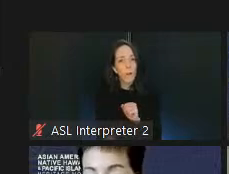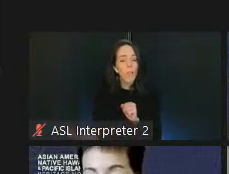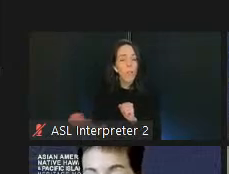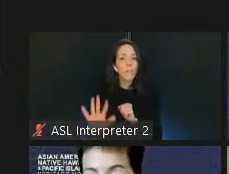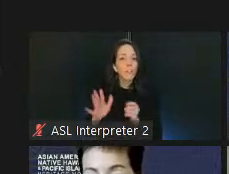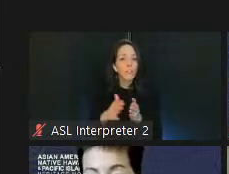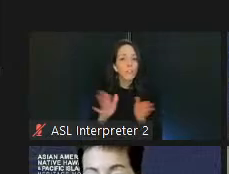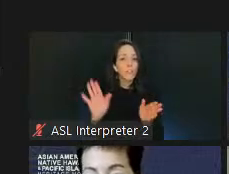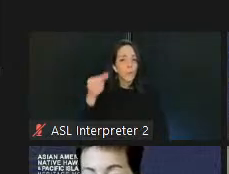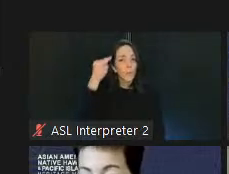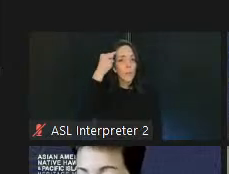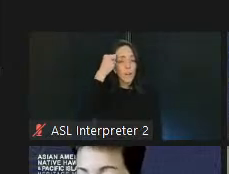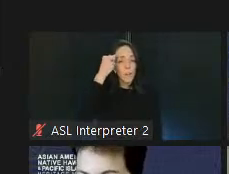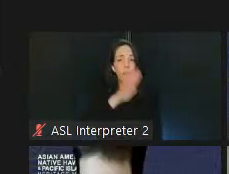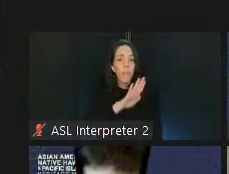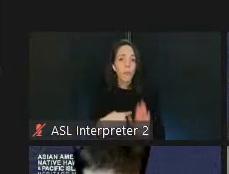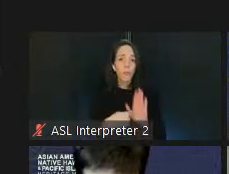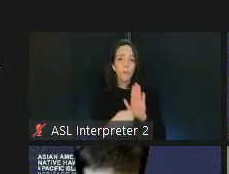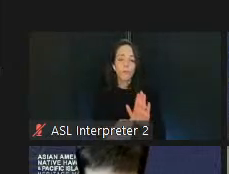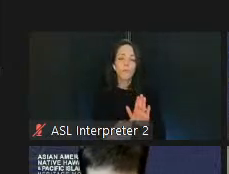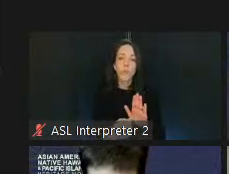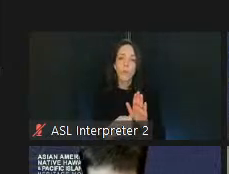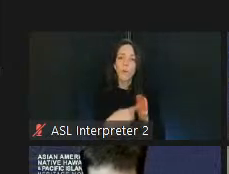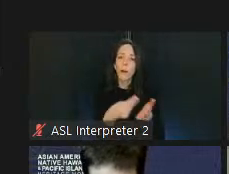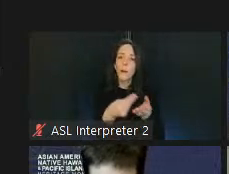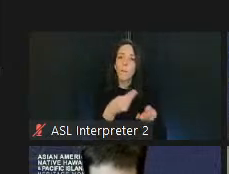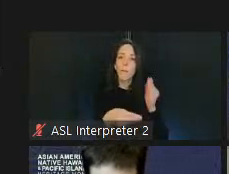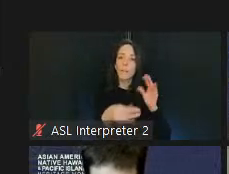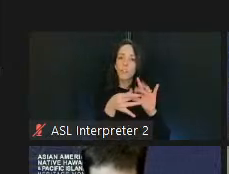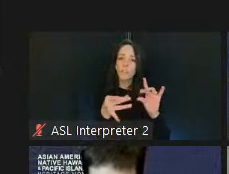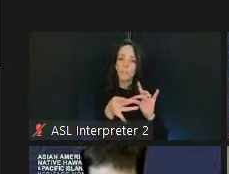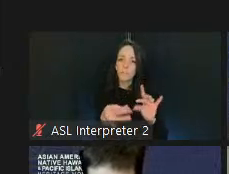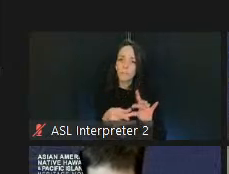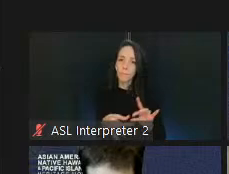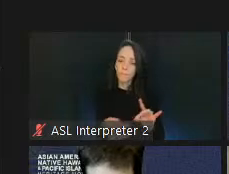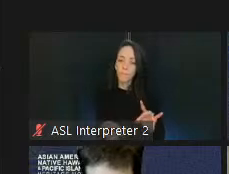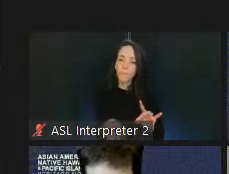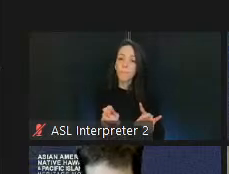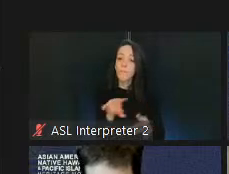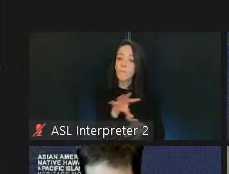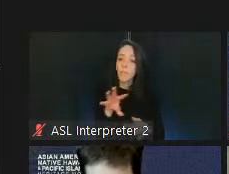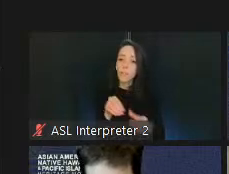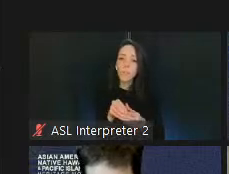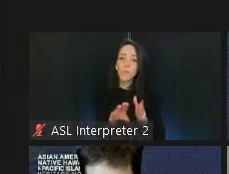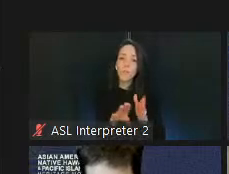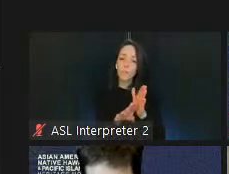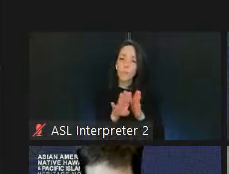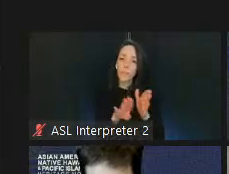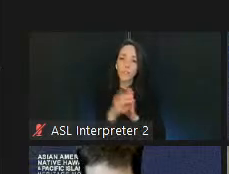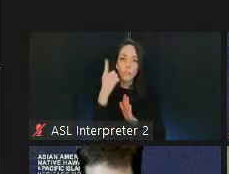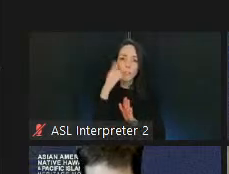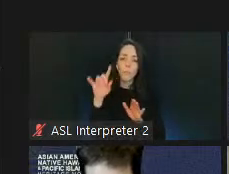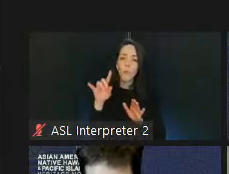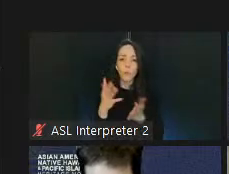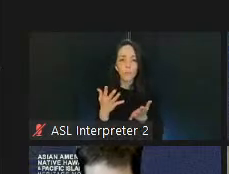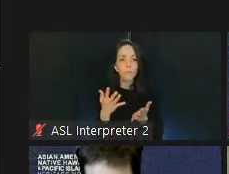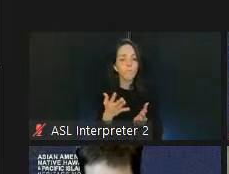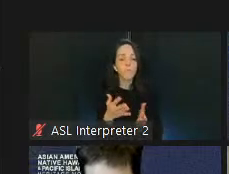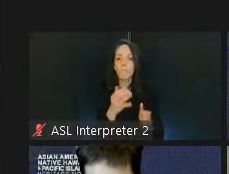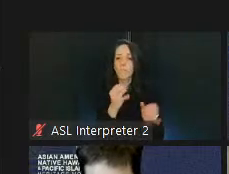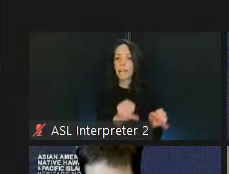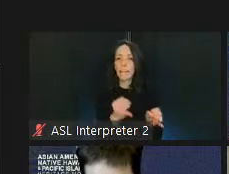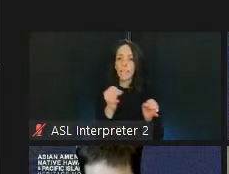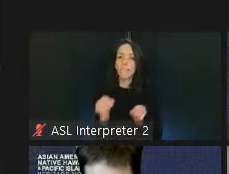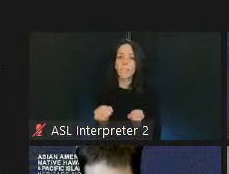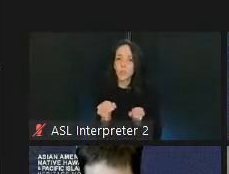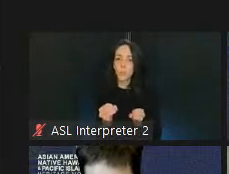are reflected in the budget narratives. And this includes the creation of standalone departments of